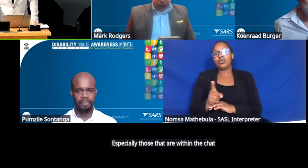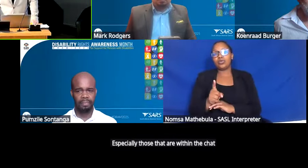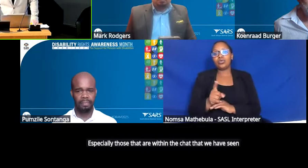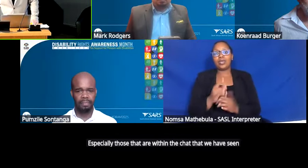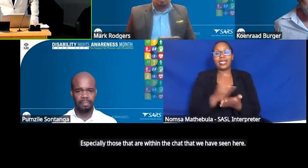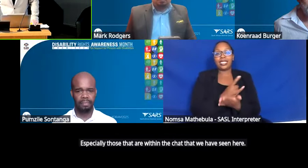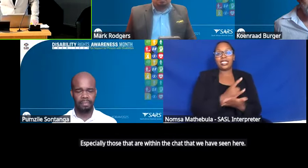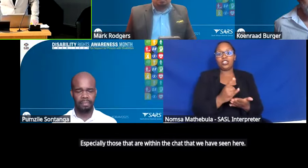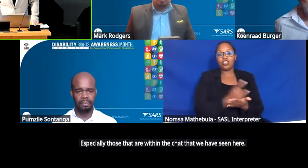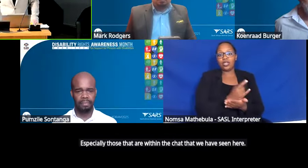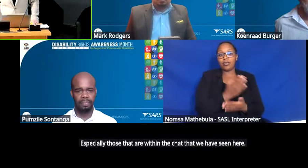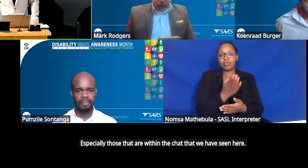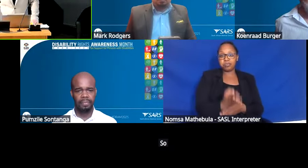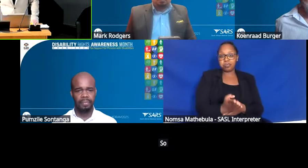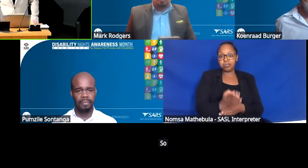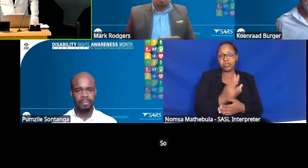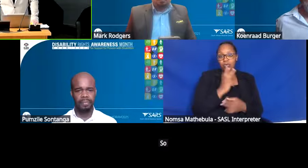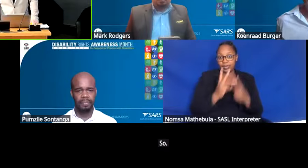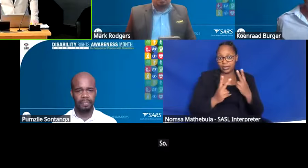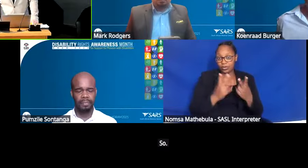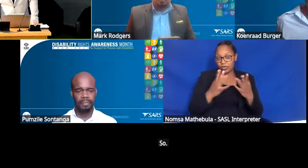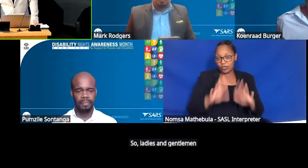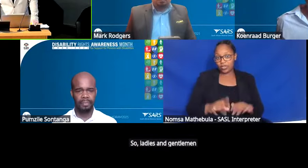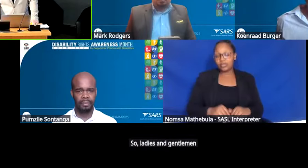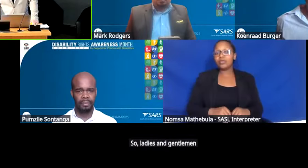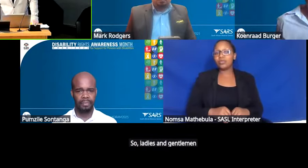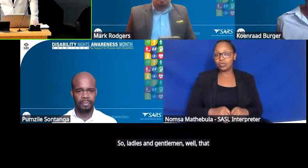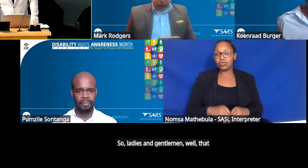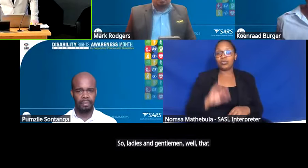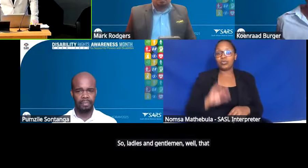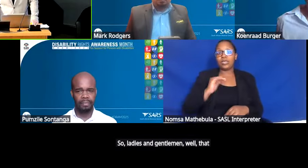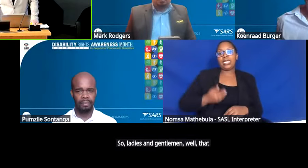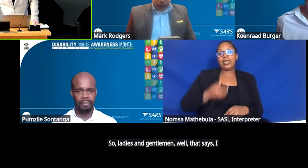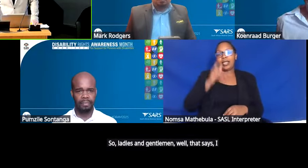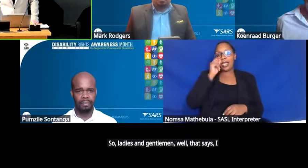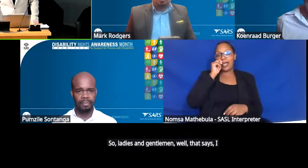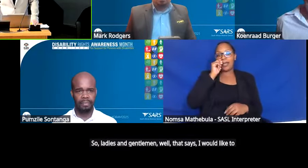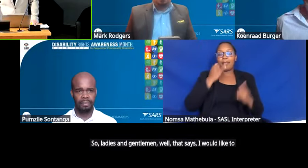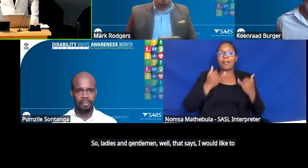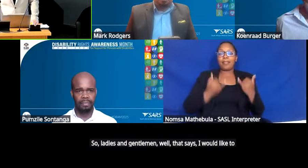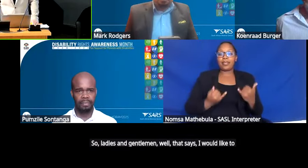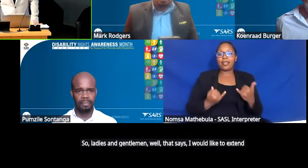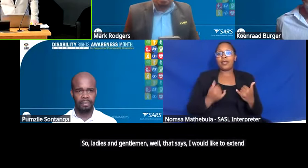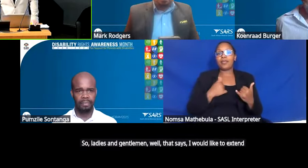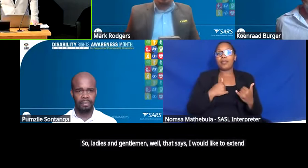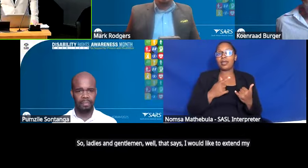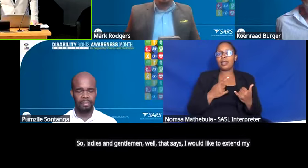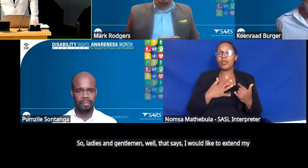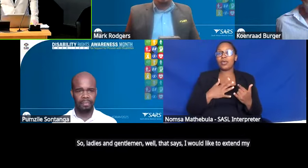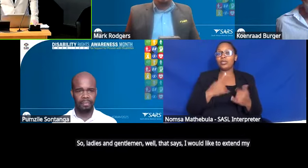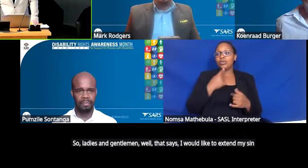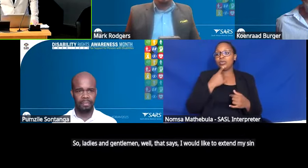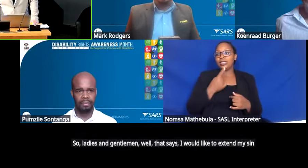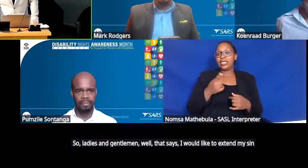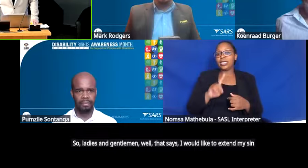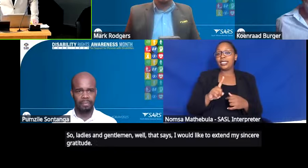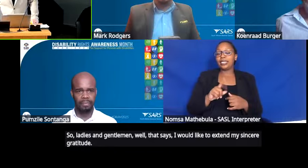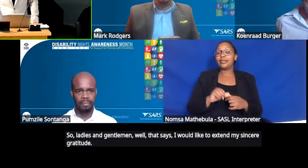here. So, ladies and gentlemen, with that said, I would like to extend my sincere